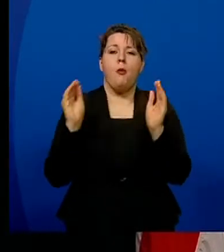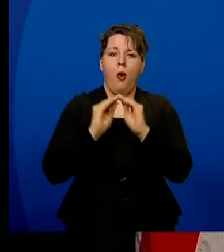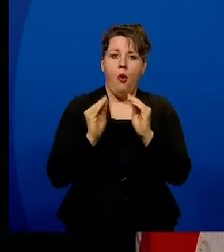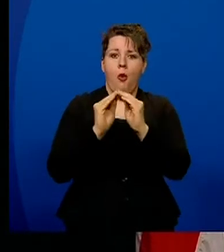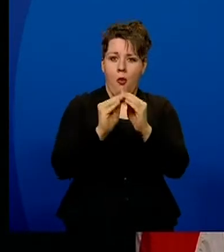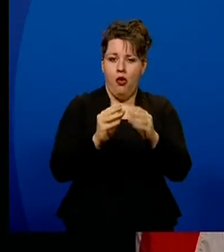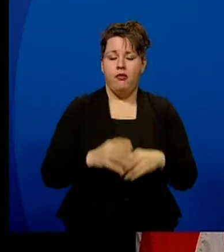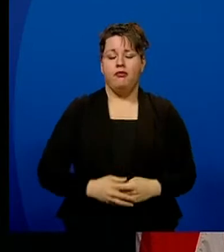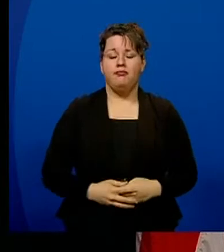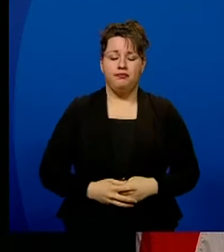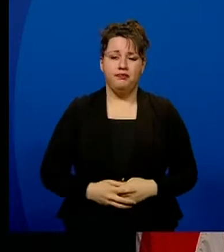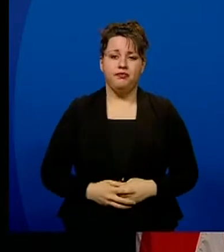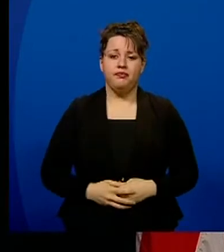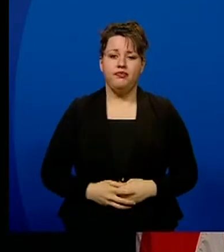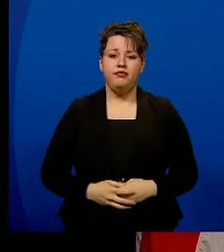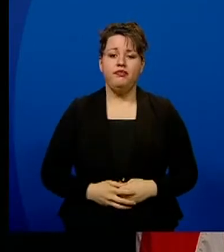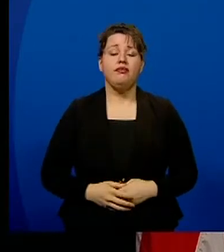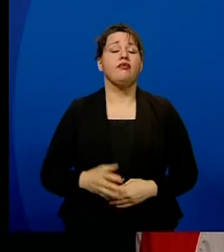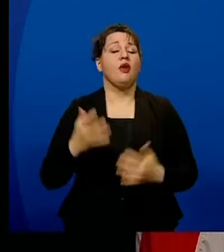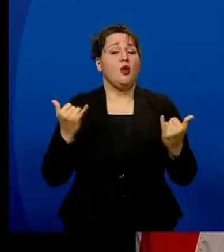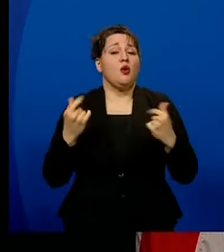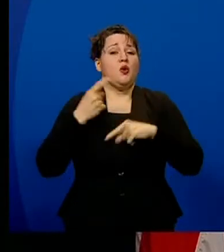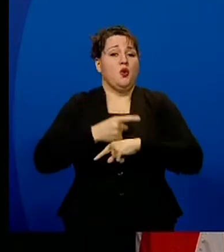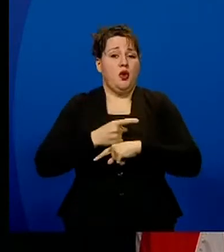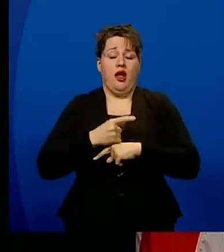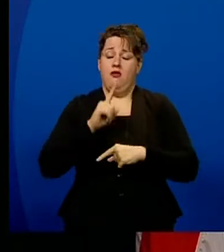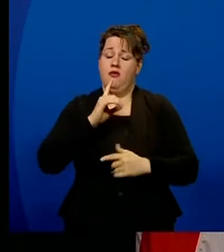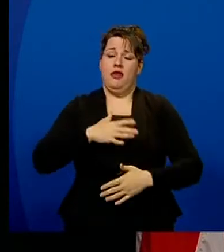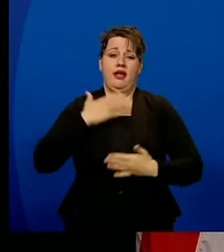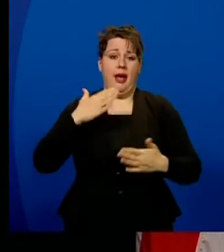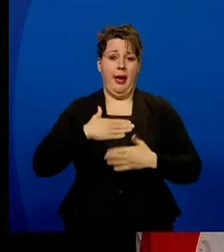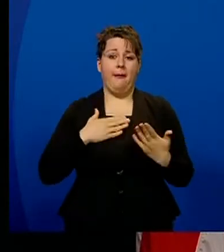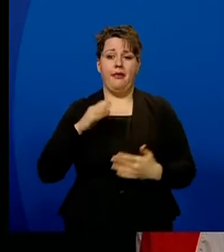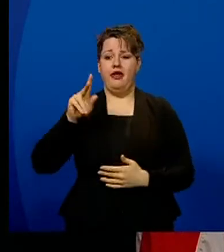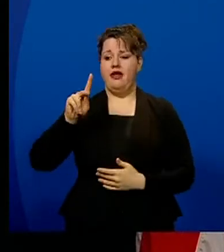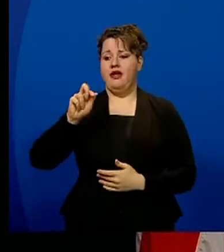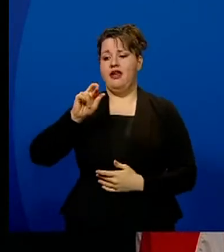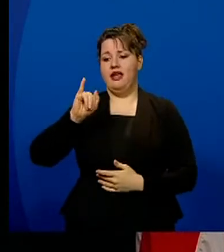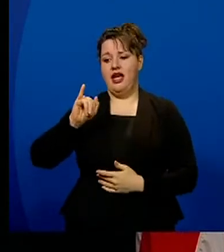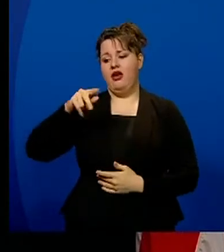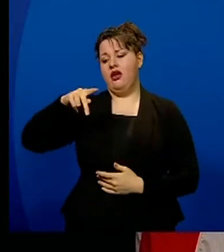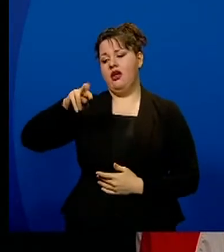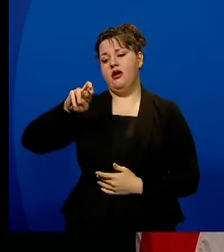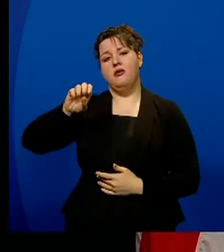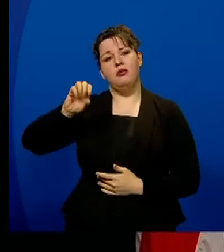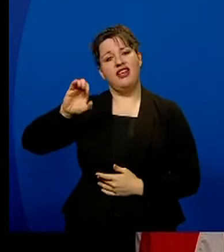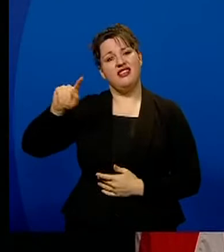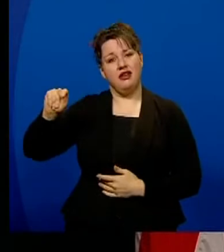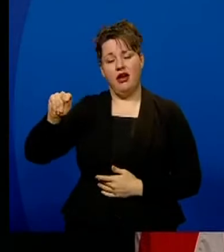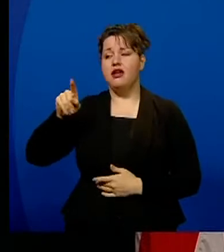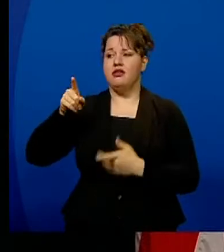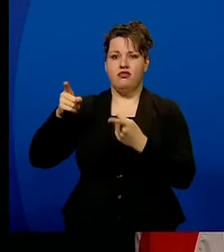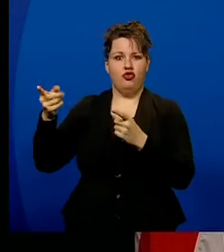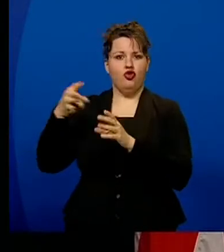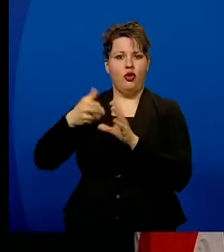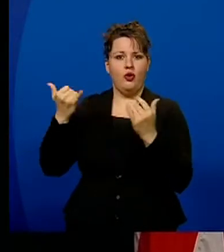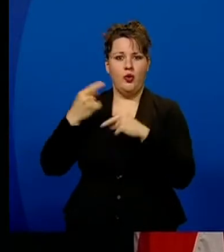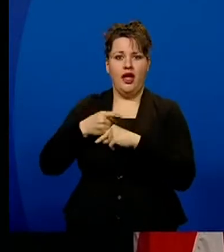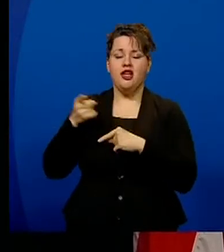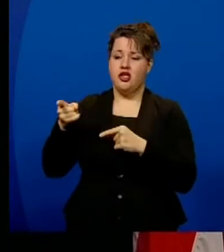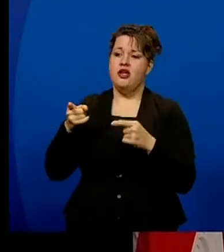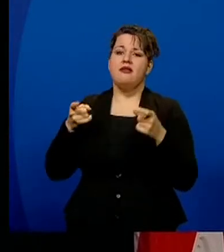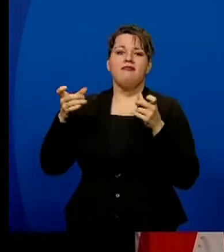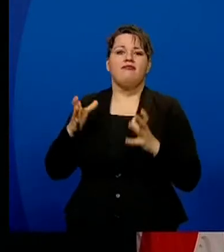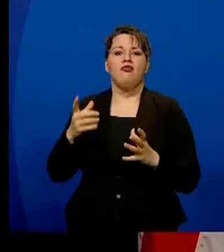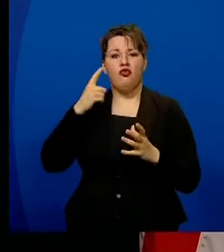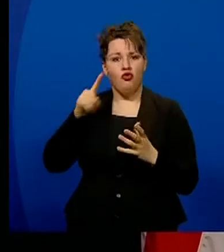as more Iowans become available. Today, I am so pleased to be joined by Kerry Prescott. She's the director of the Webster County Public Health Department,